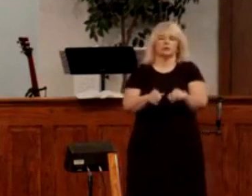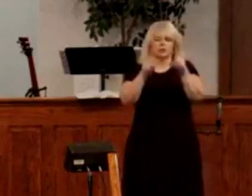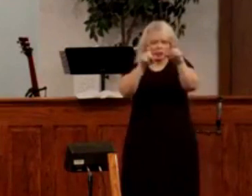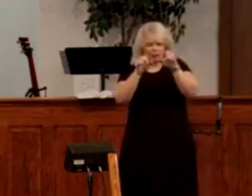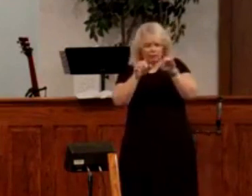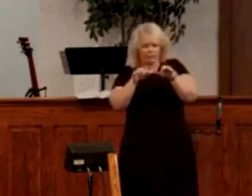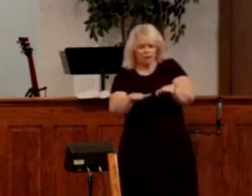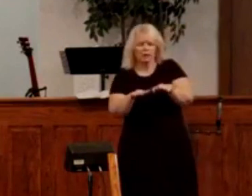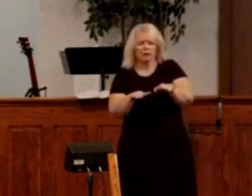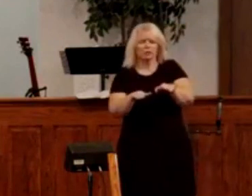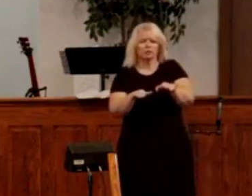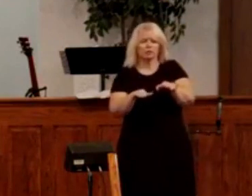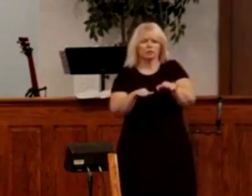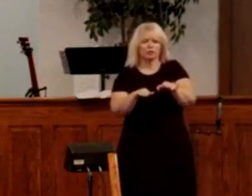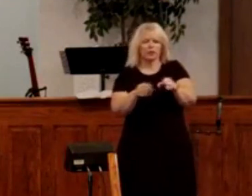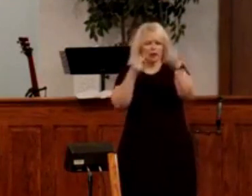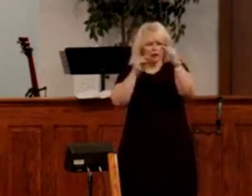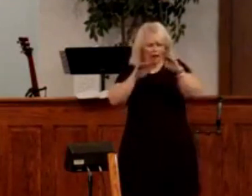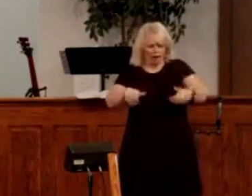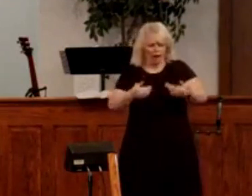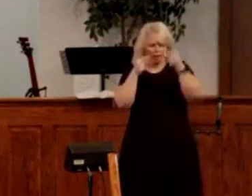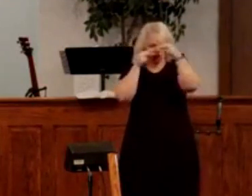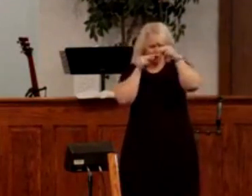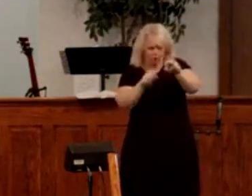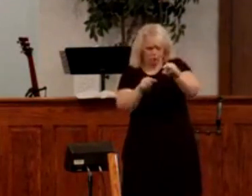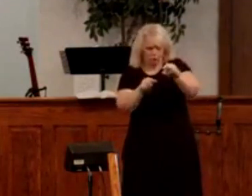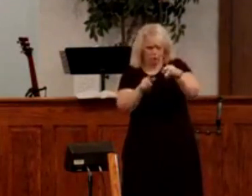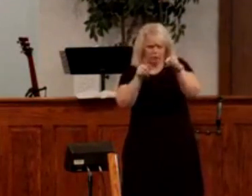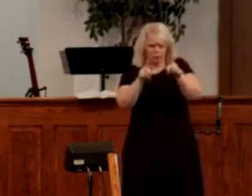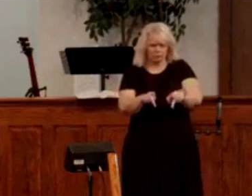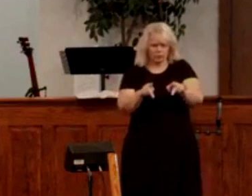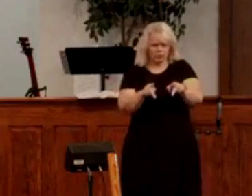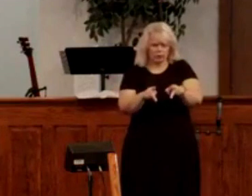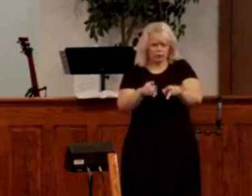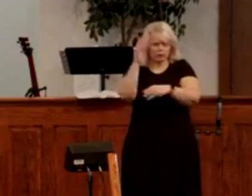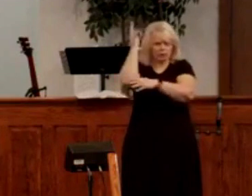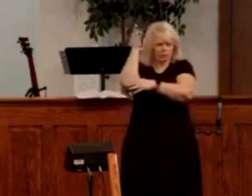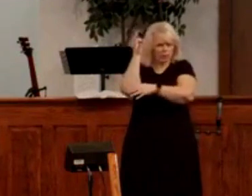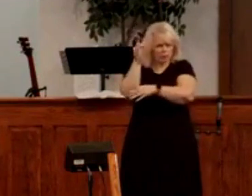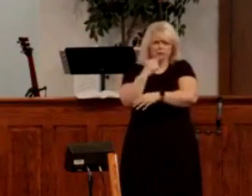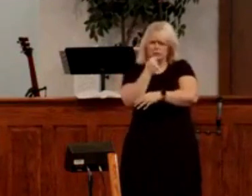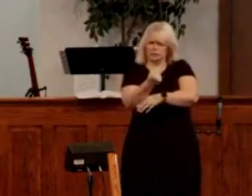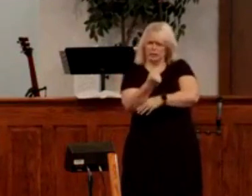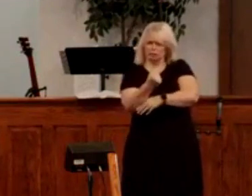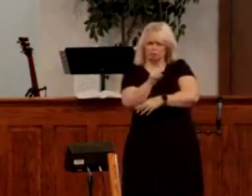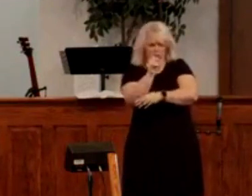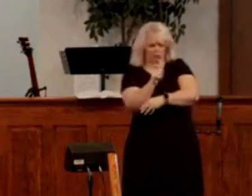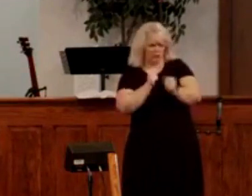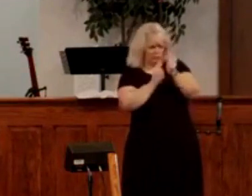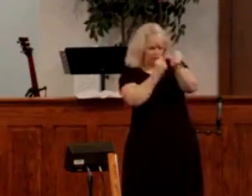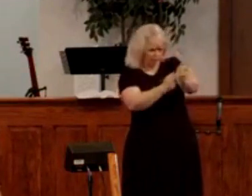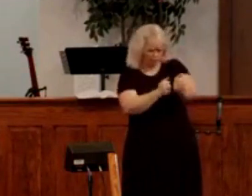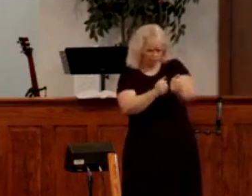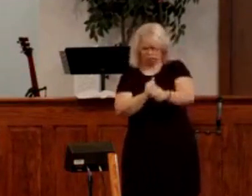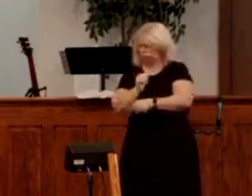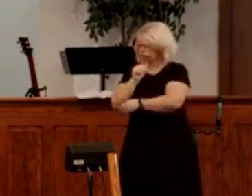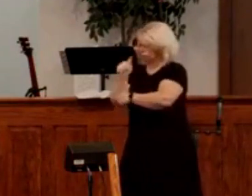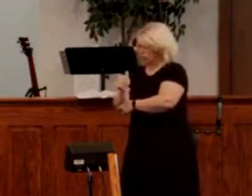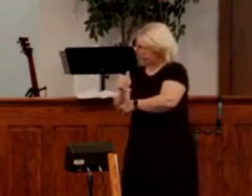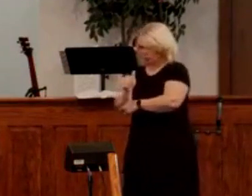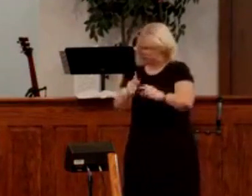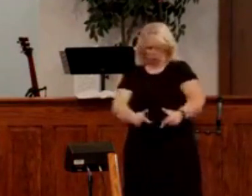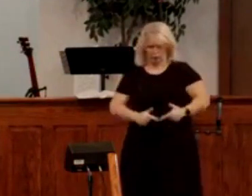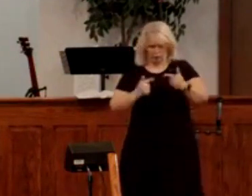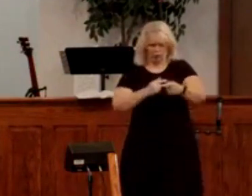material on how you can look at that person in the pulpit and see, is that the person I need to follow or not? Or are they living up to